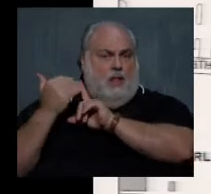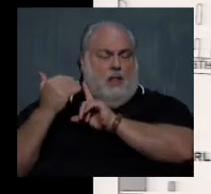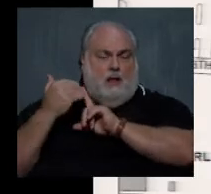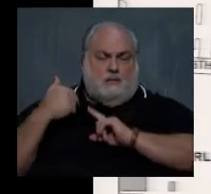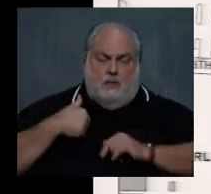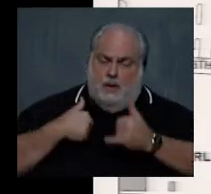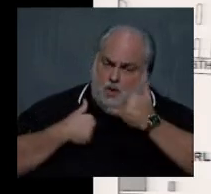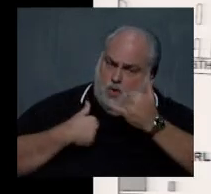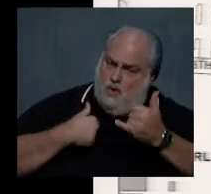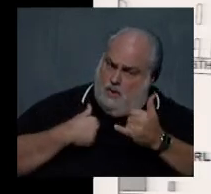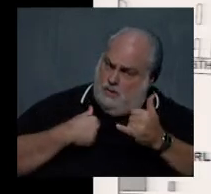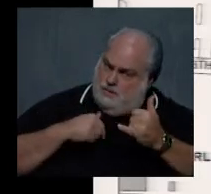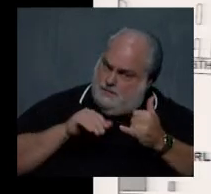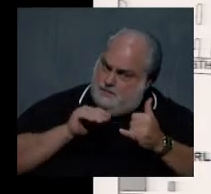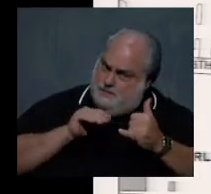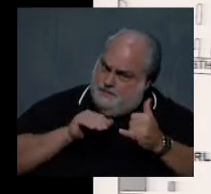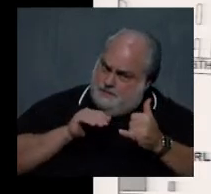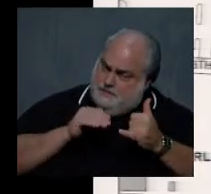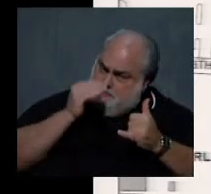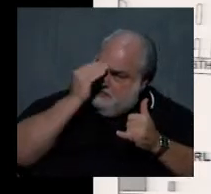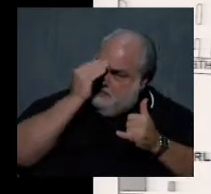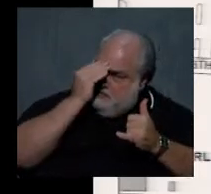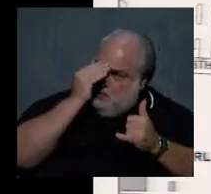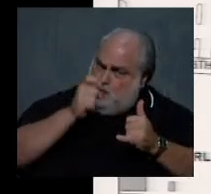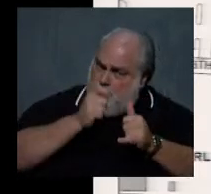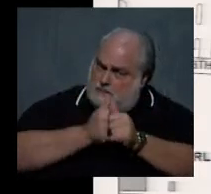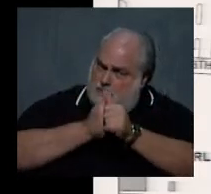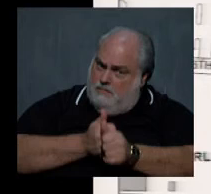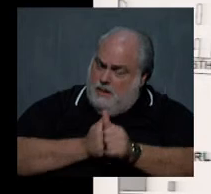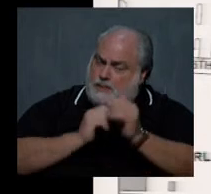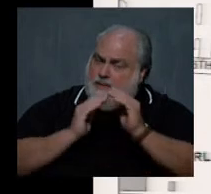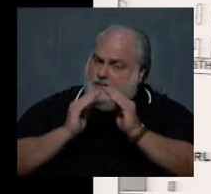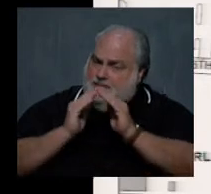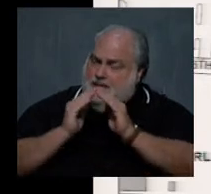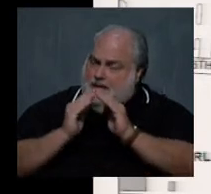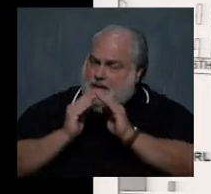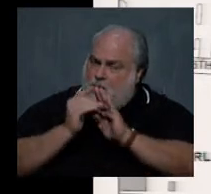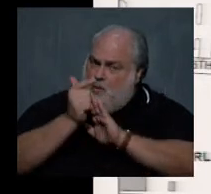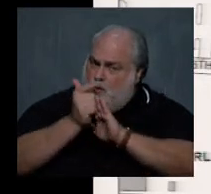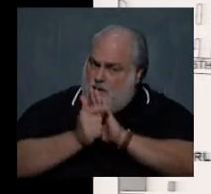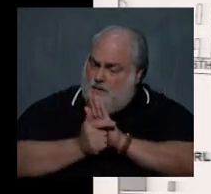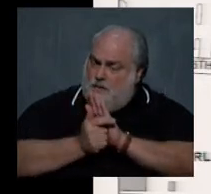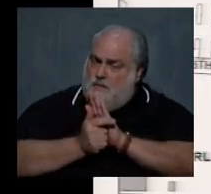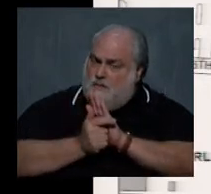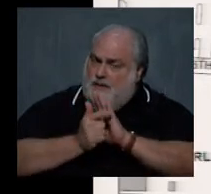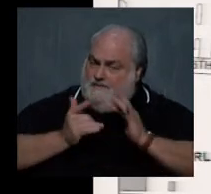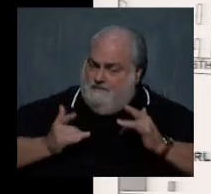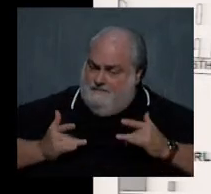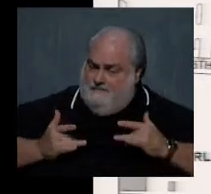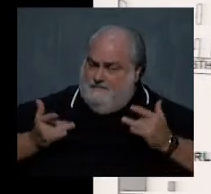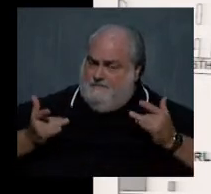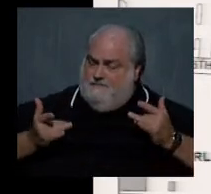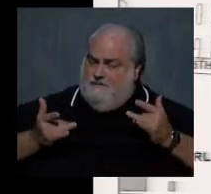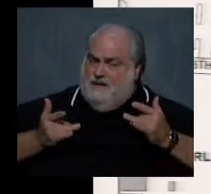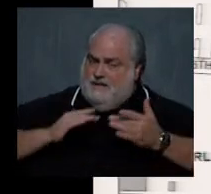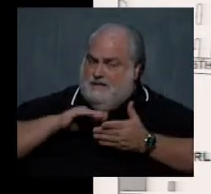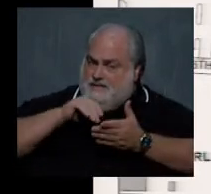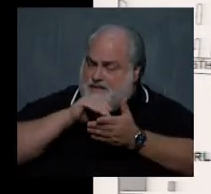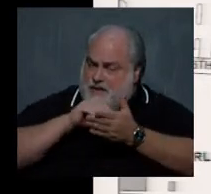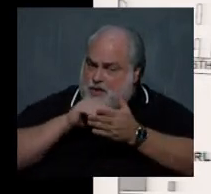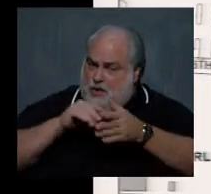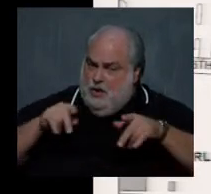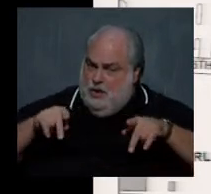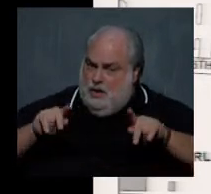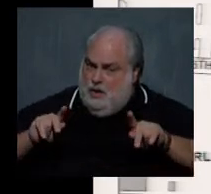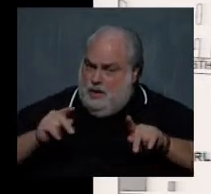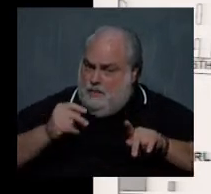them, and, and asked them to comply and submit the stuff in to be permitted as an event center, so